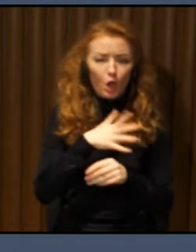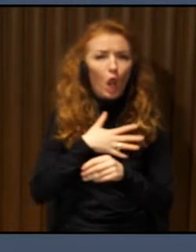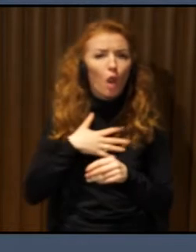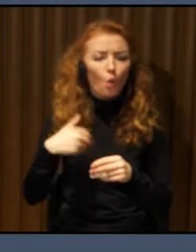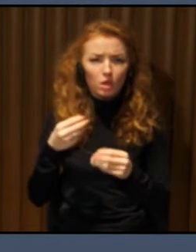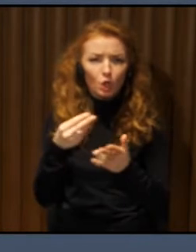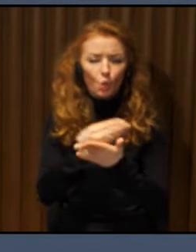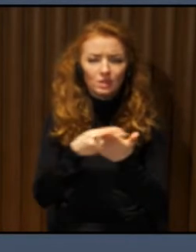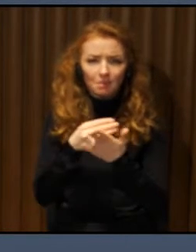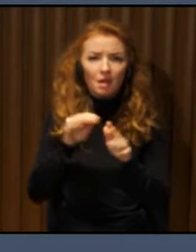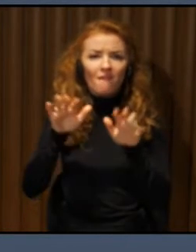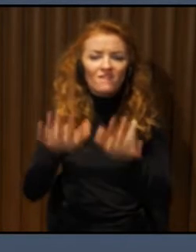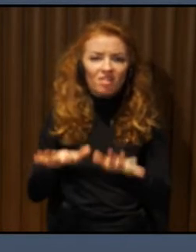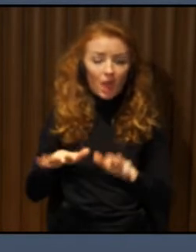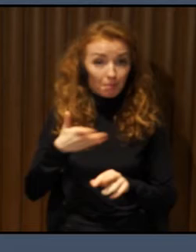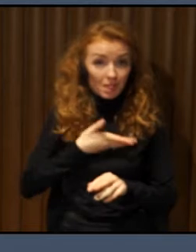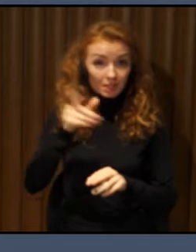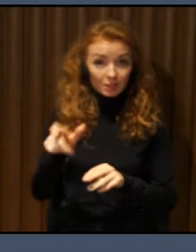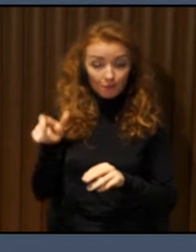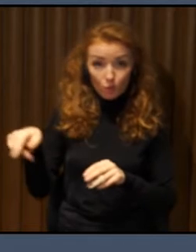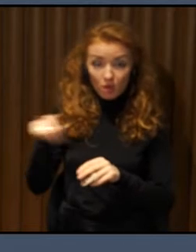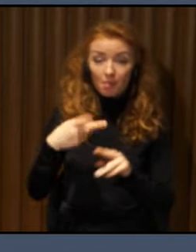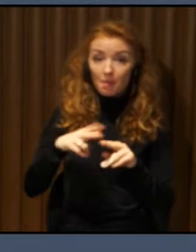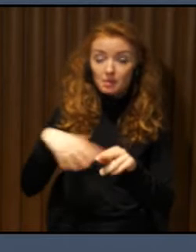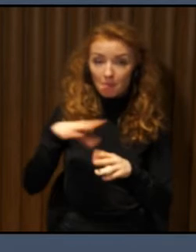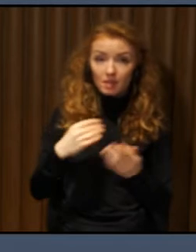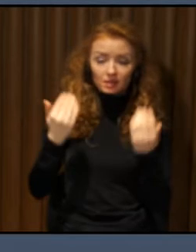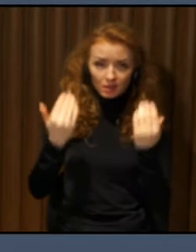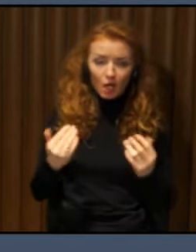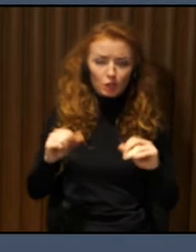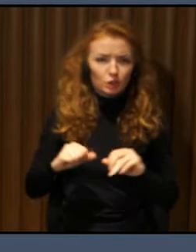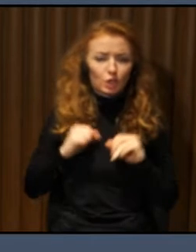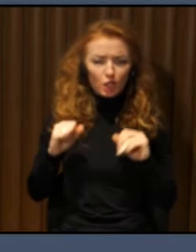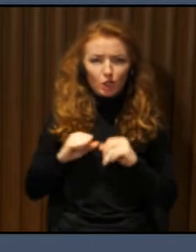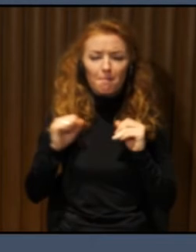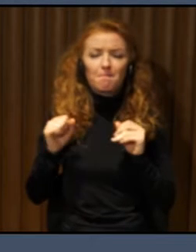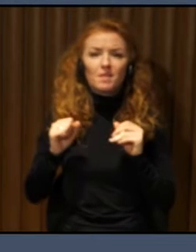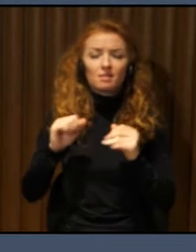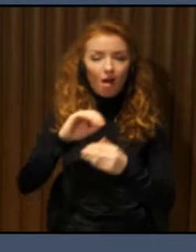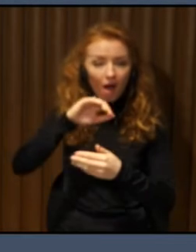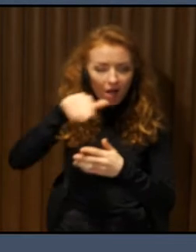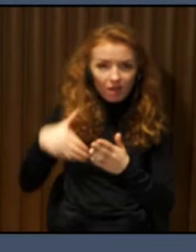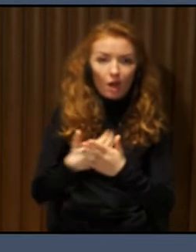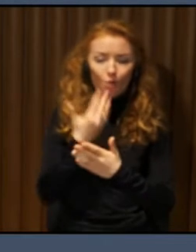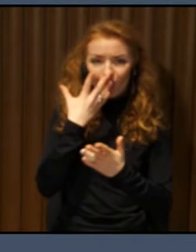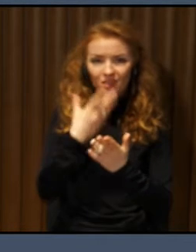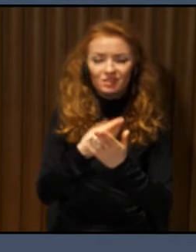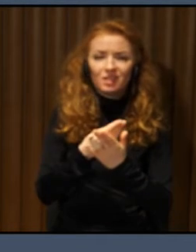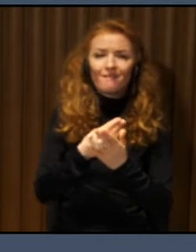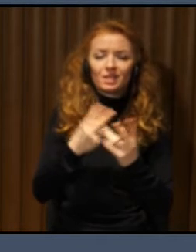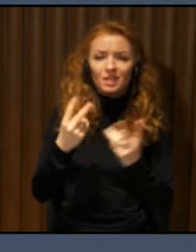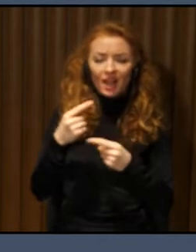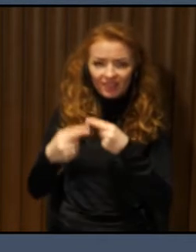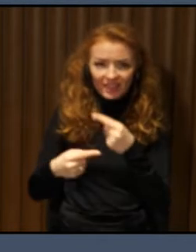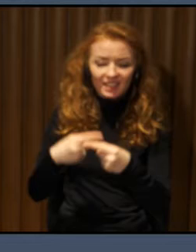of the Indigenous population in Canada is one of our key areas of focus. So who are we and what do we